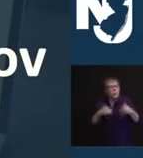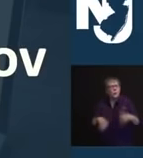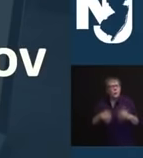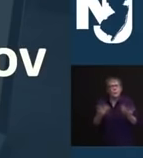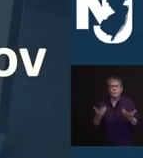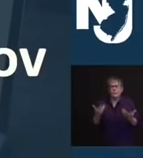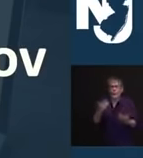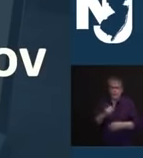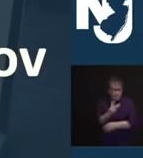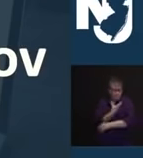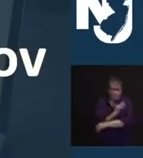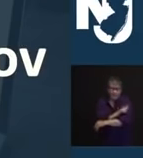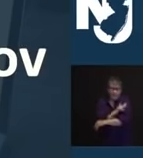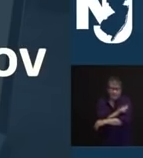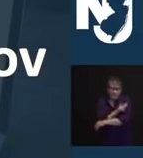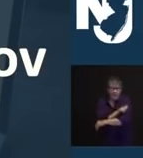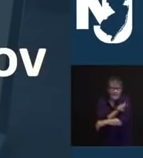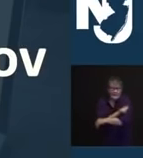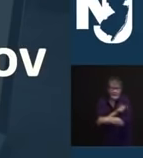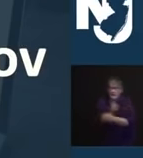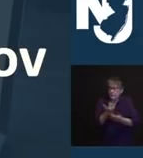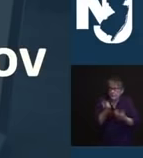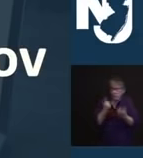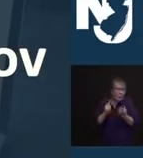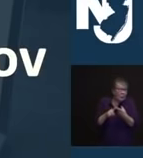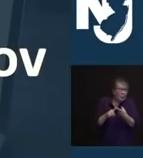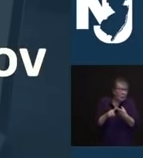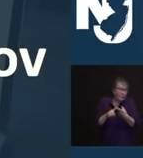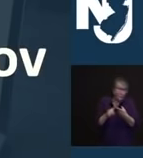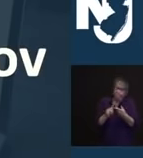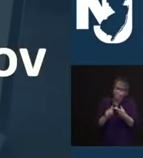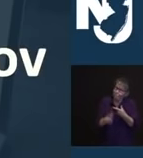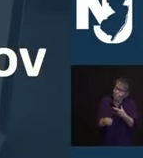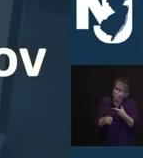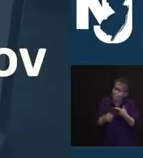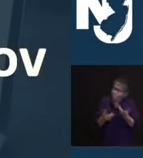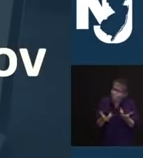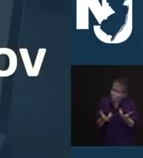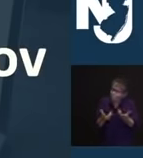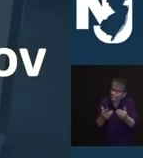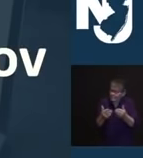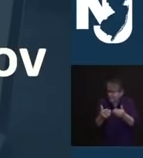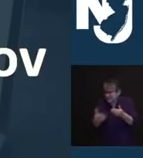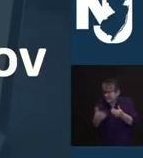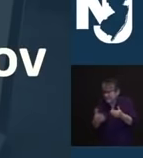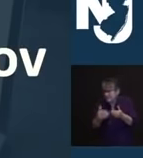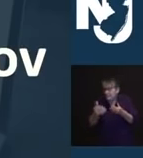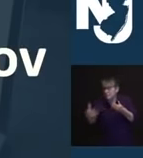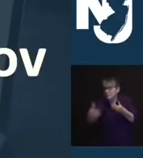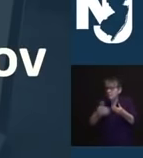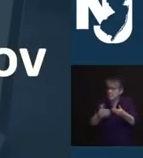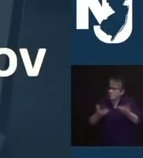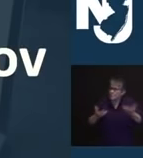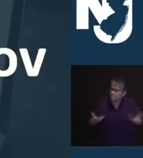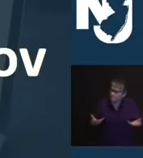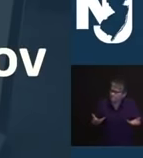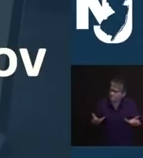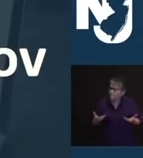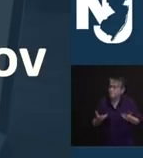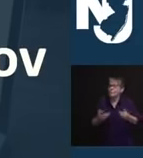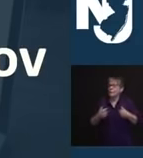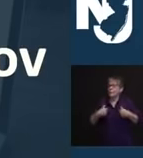available. Every single one of those shortcomings has been addressed over the past 8 months. We are on a much better